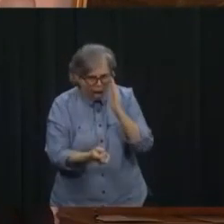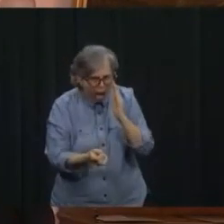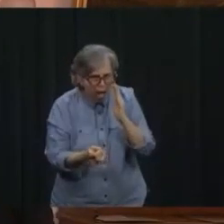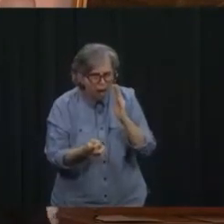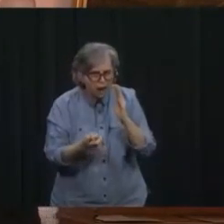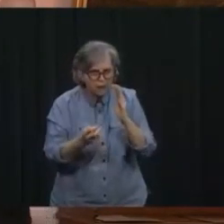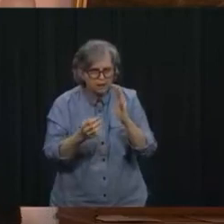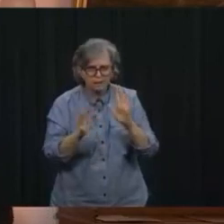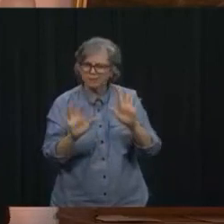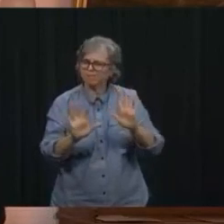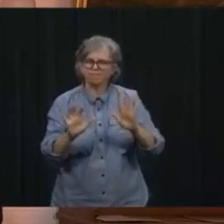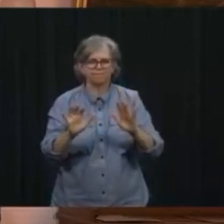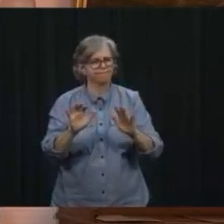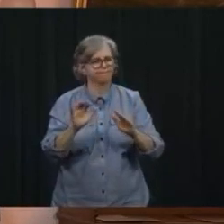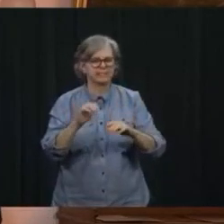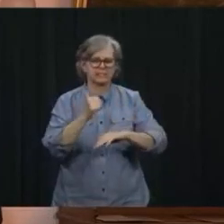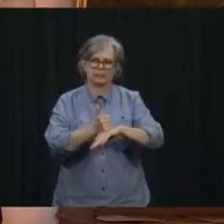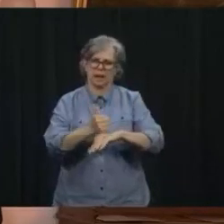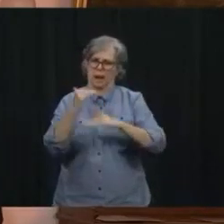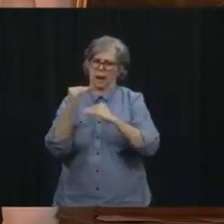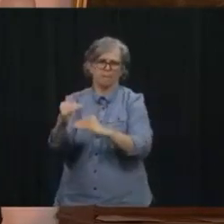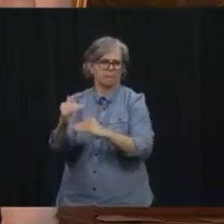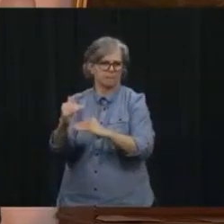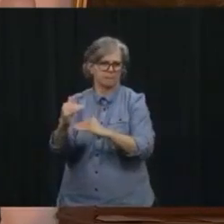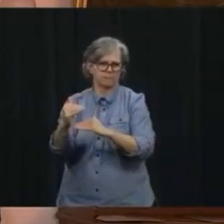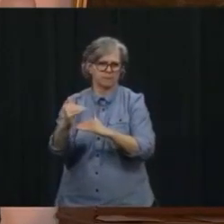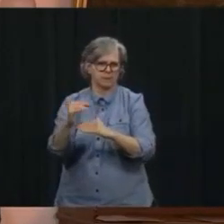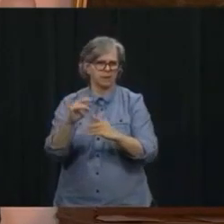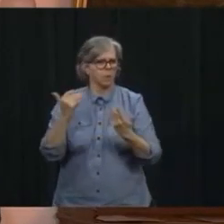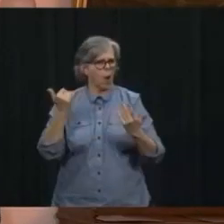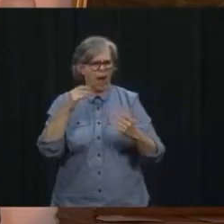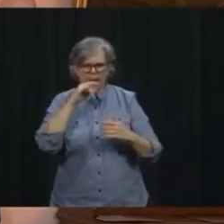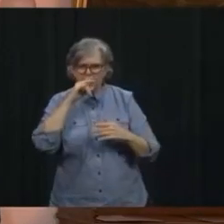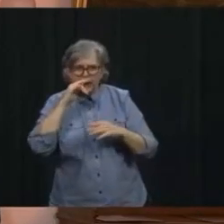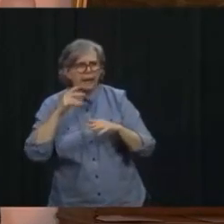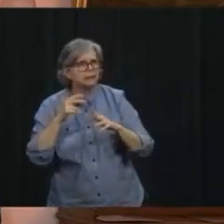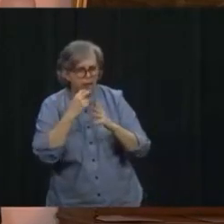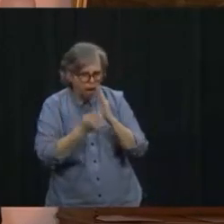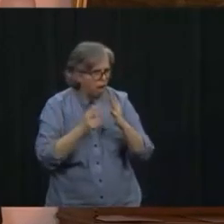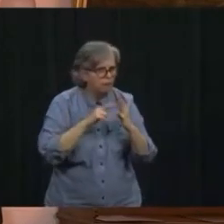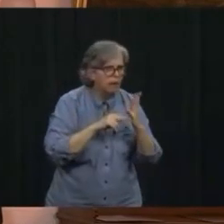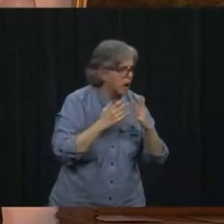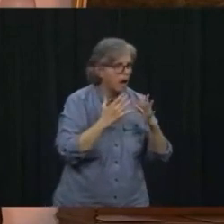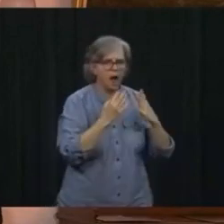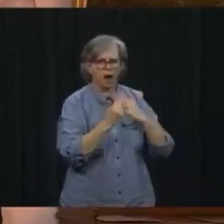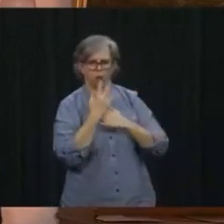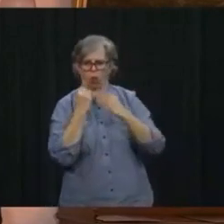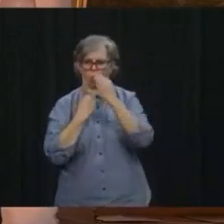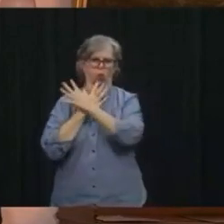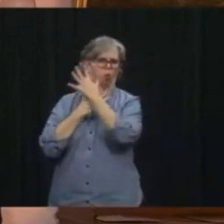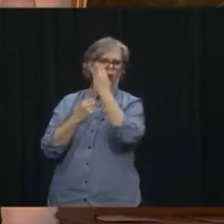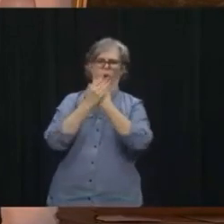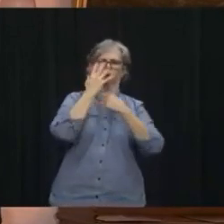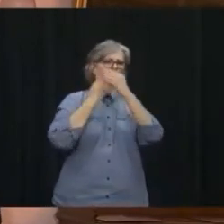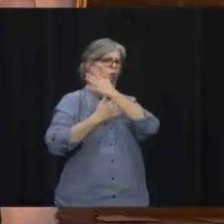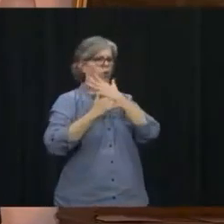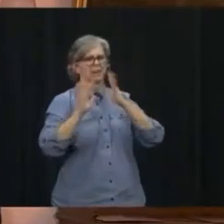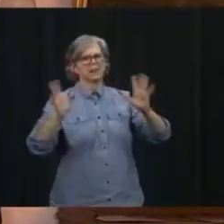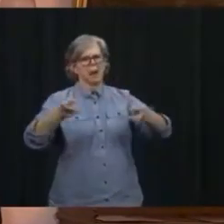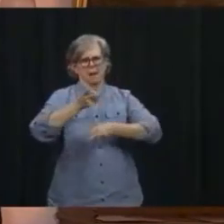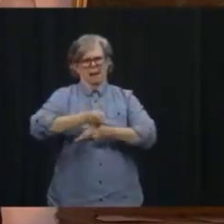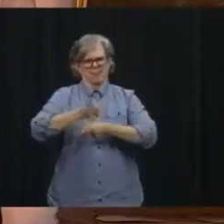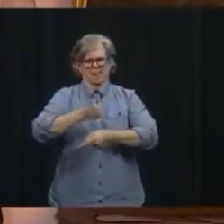remember is that kids take their cues from adults. And that's from newborns to teens. Young people feel the energy